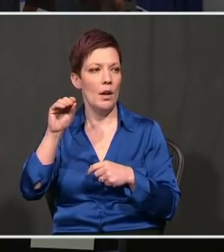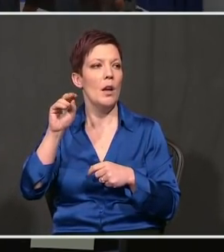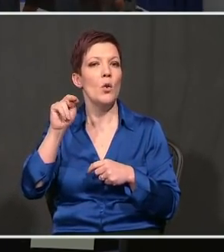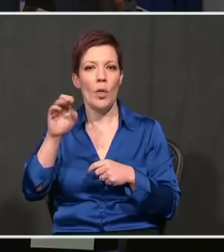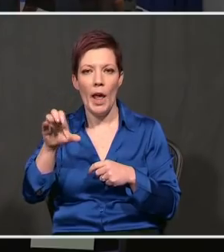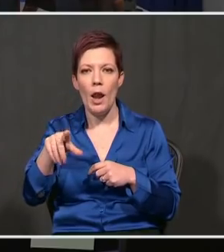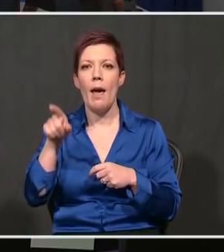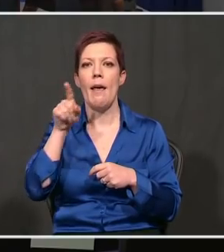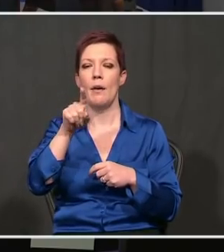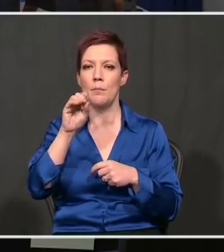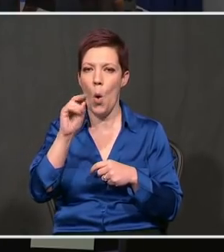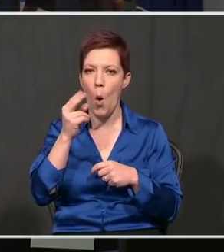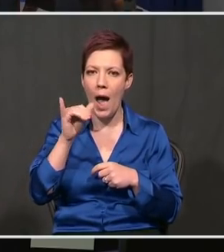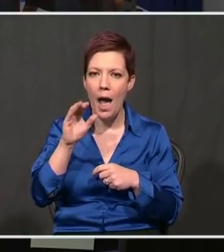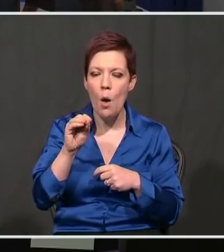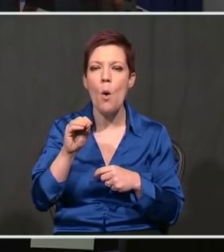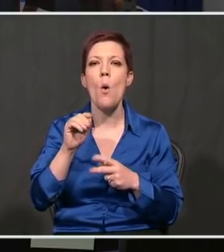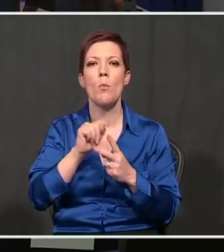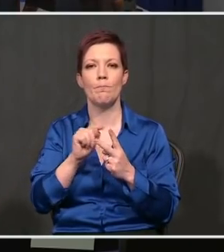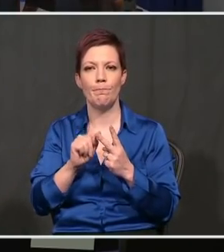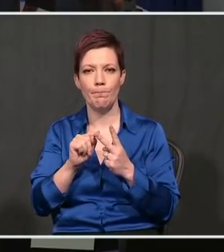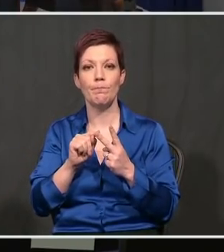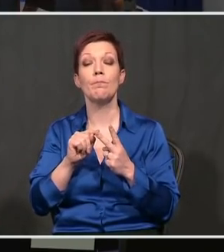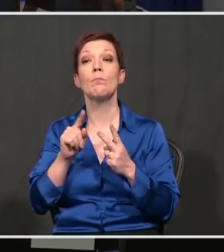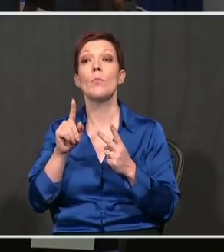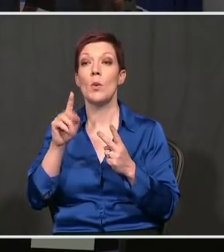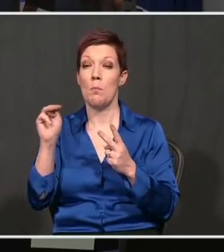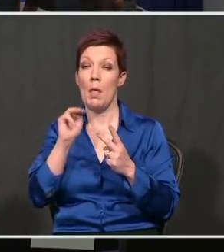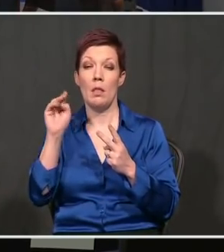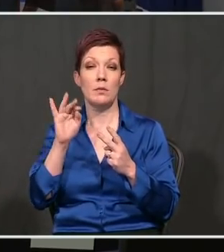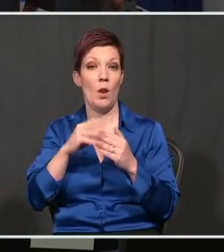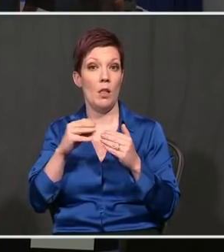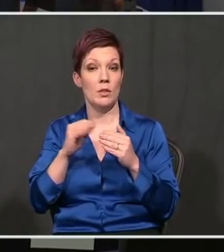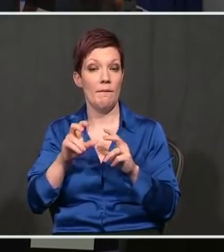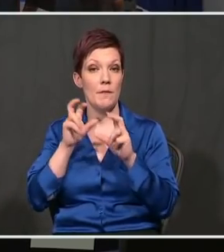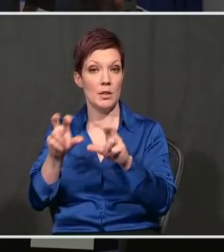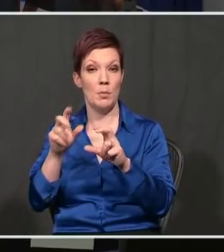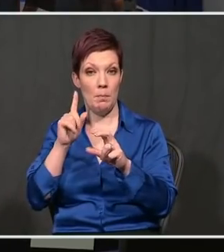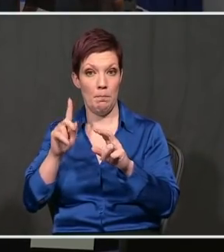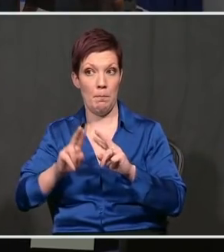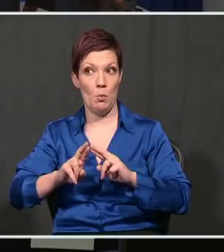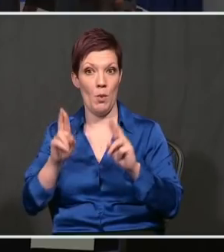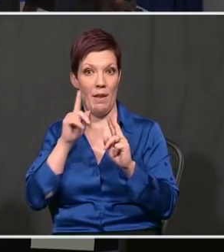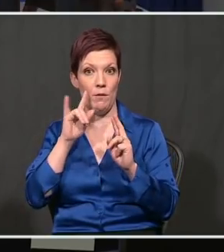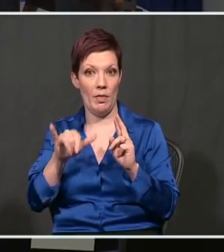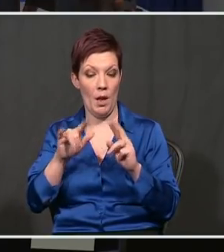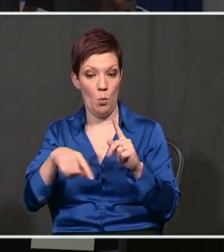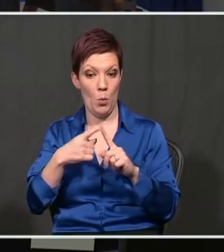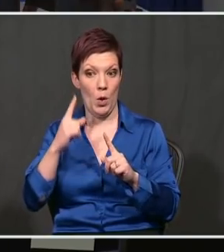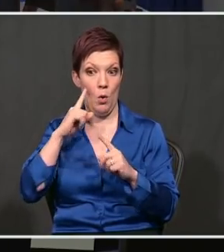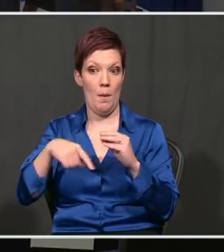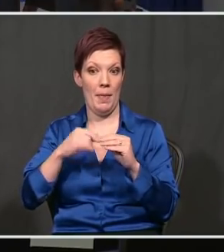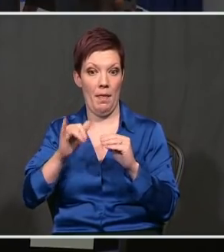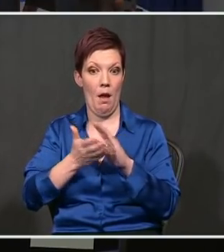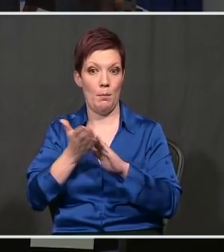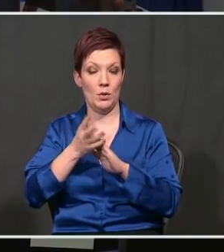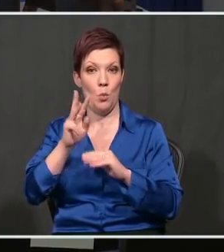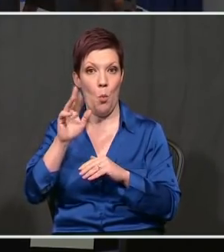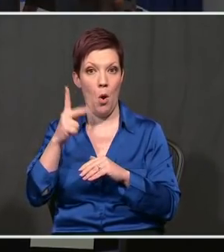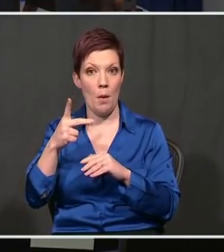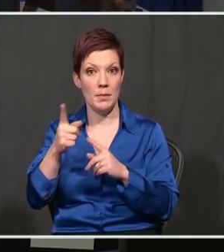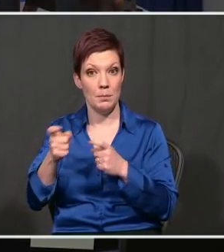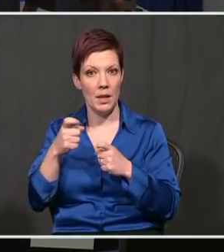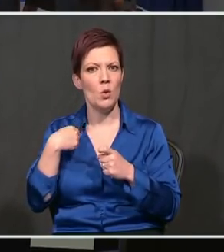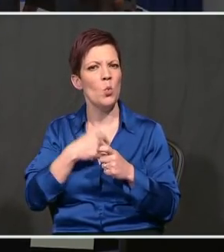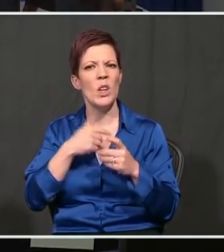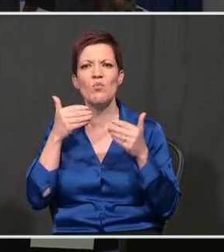jobs and millions of dollars of investment to be ready for this day. In fact, when we heard about Operation Warp Speed, we started the hiring because